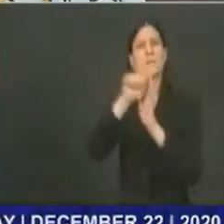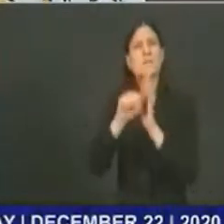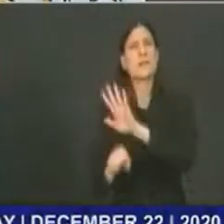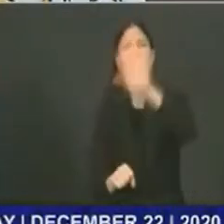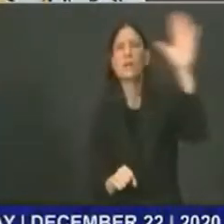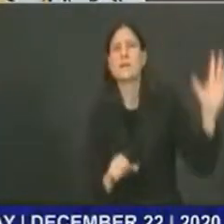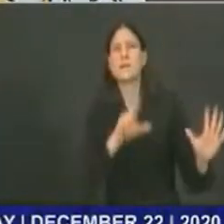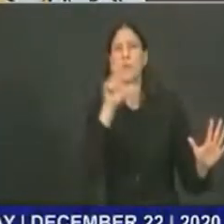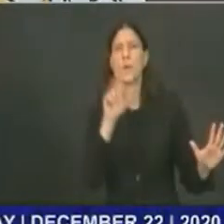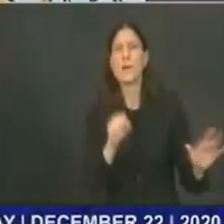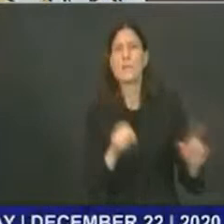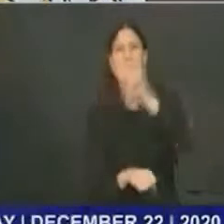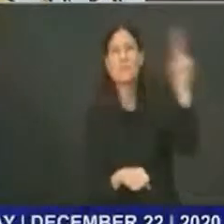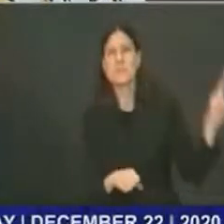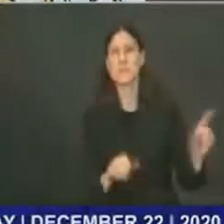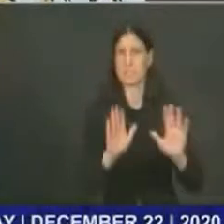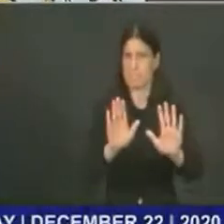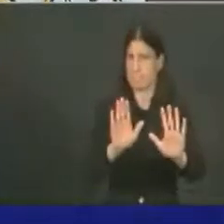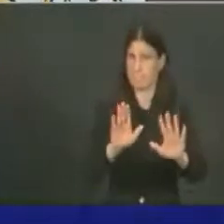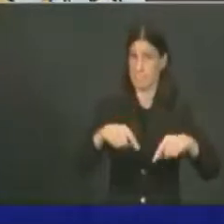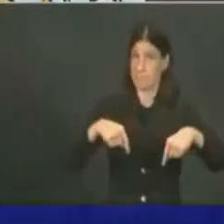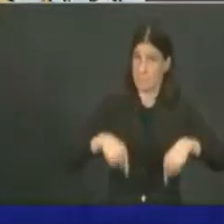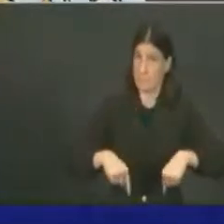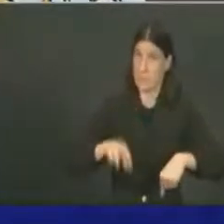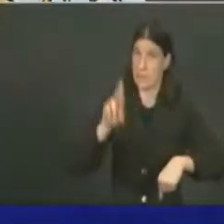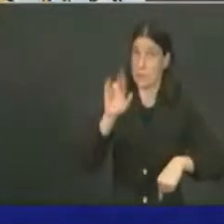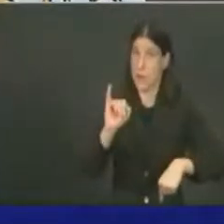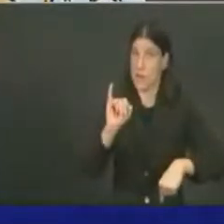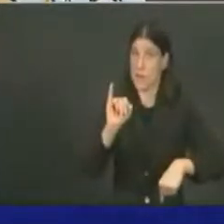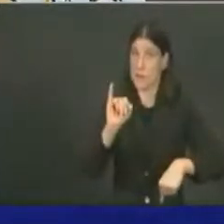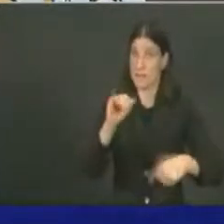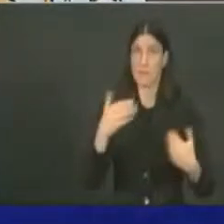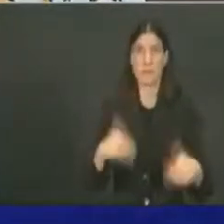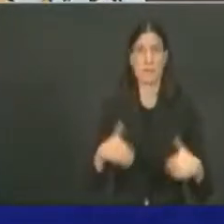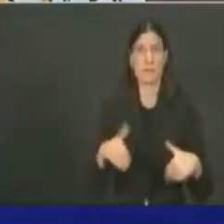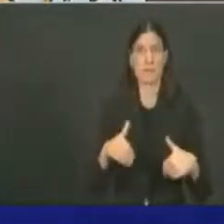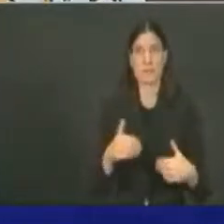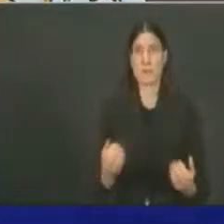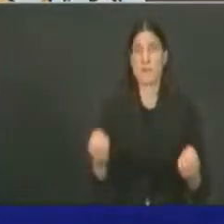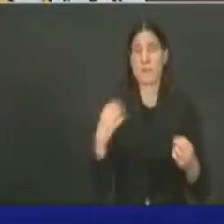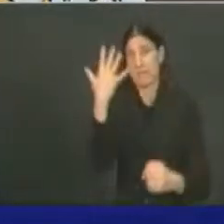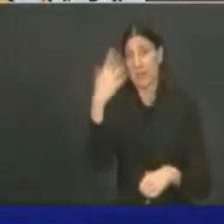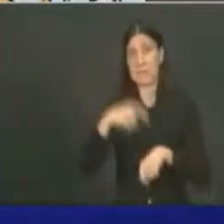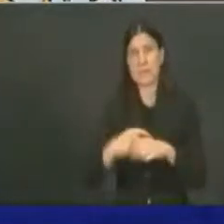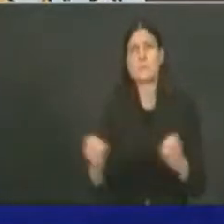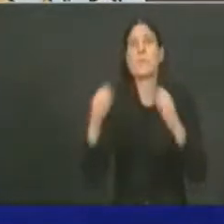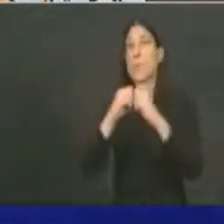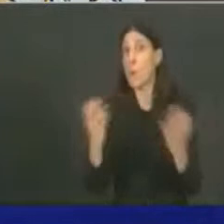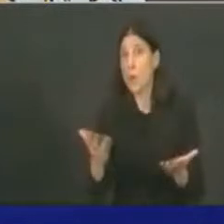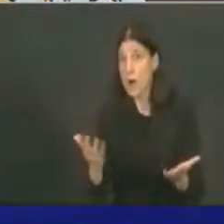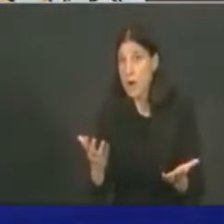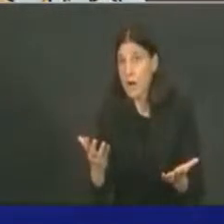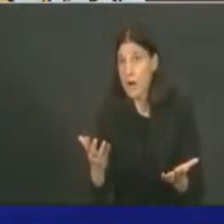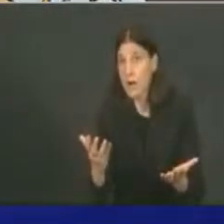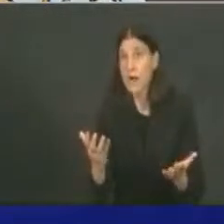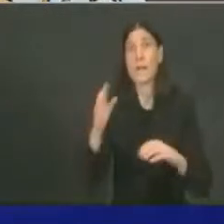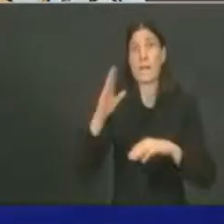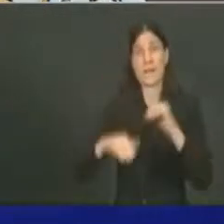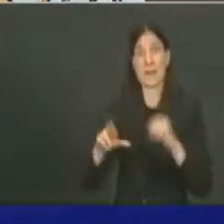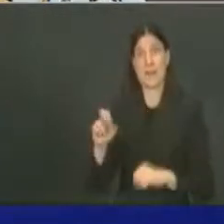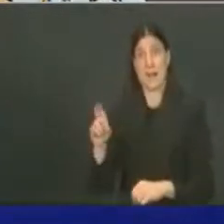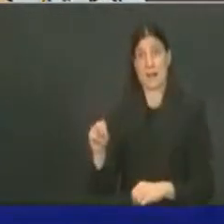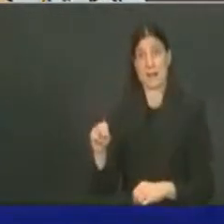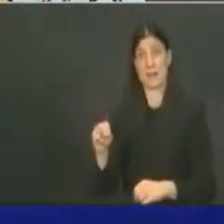times as much as Connecticut per business, and more than 15 times as much as Massachusetts per